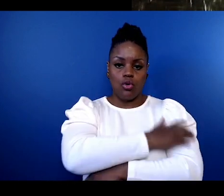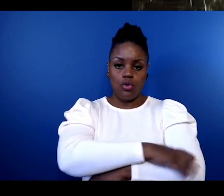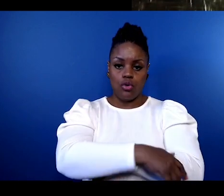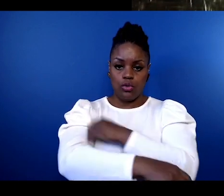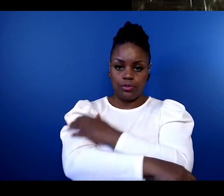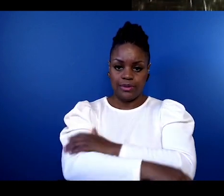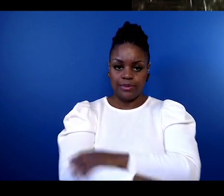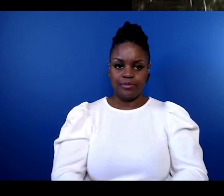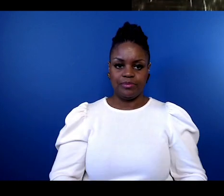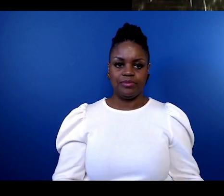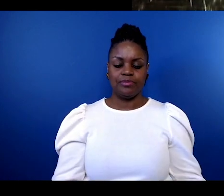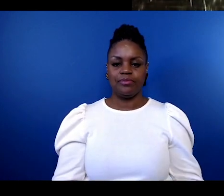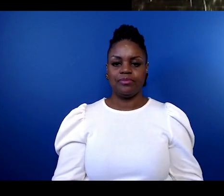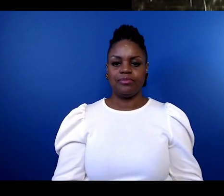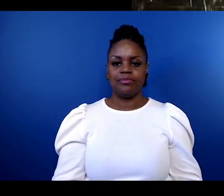Then plank.